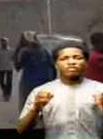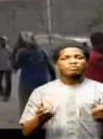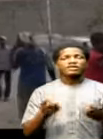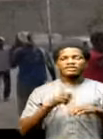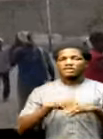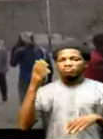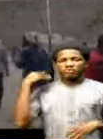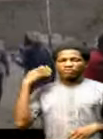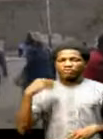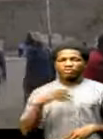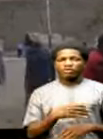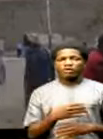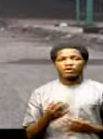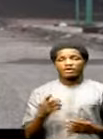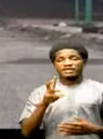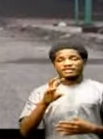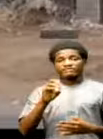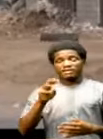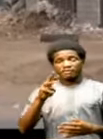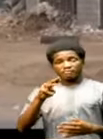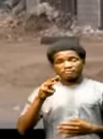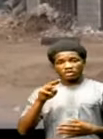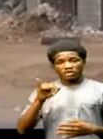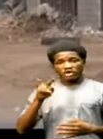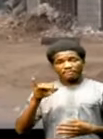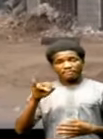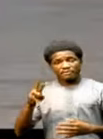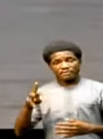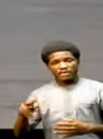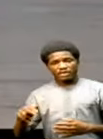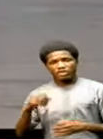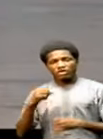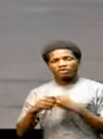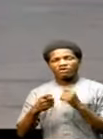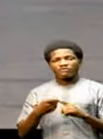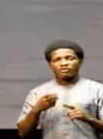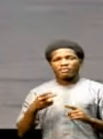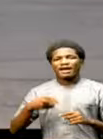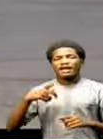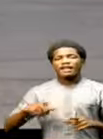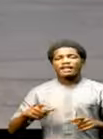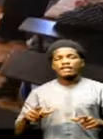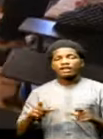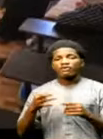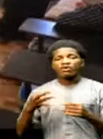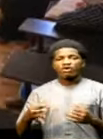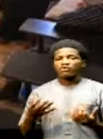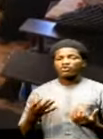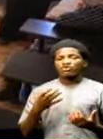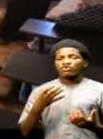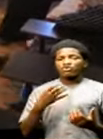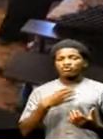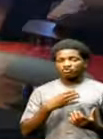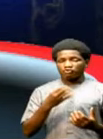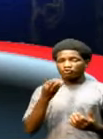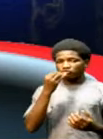17 million Yemenis suffer from a high level of acute food insecurity.